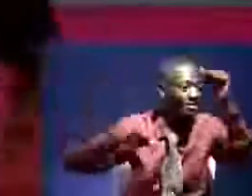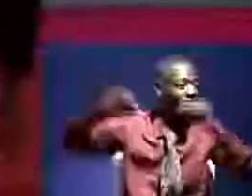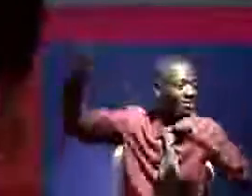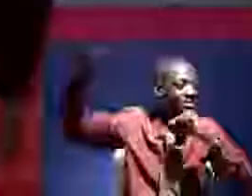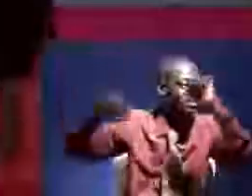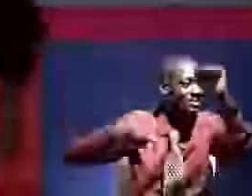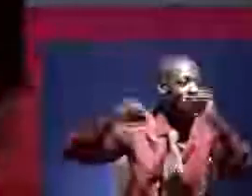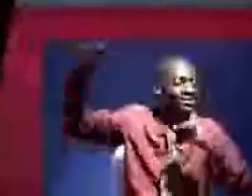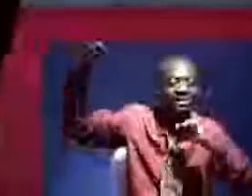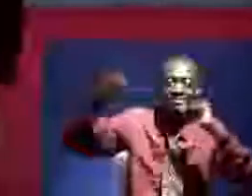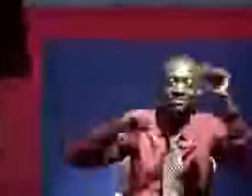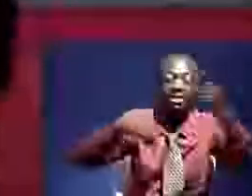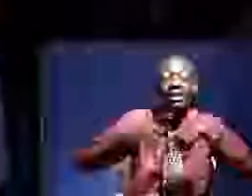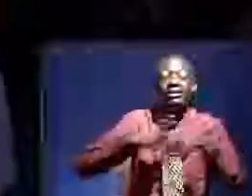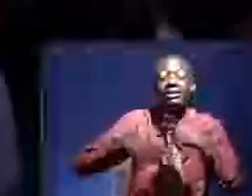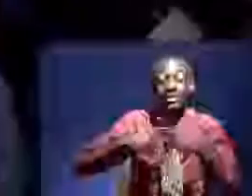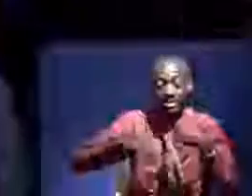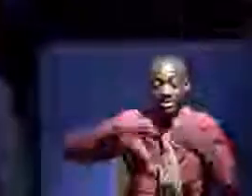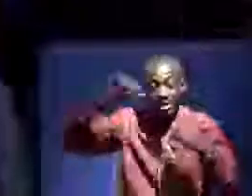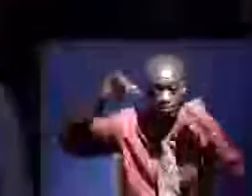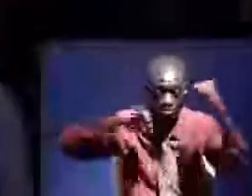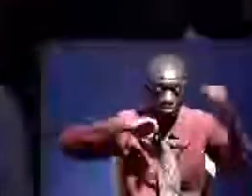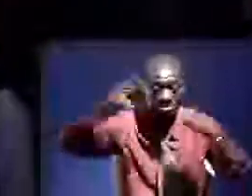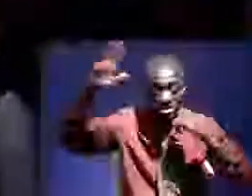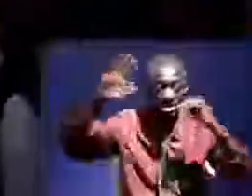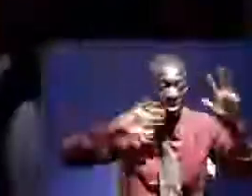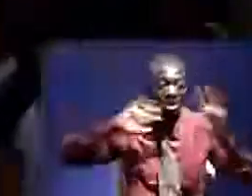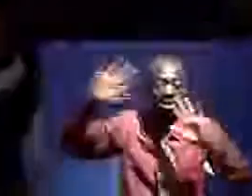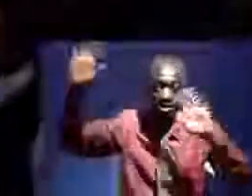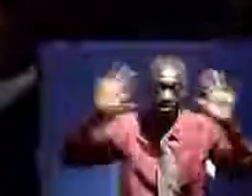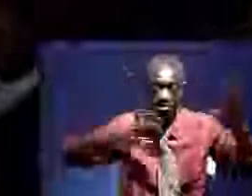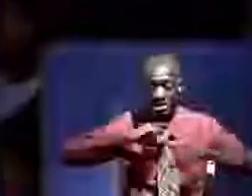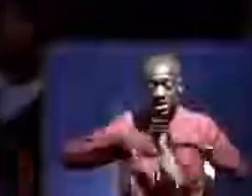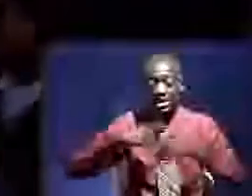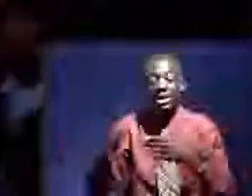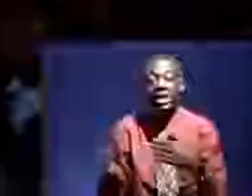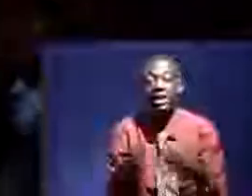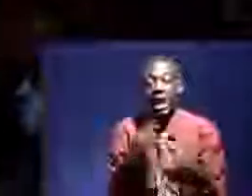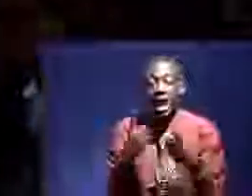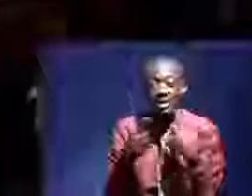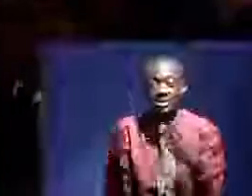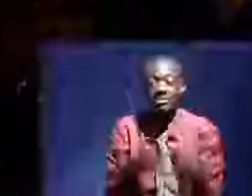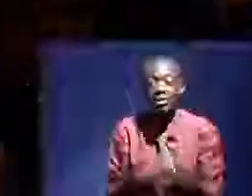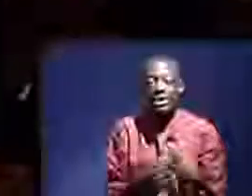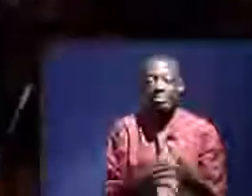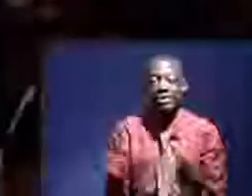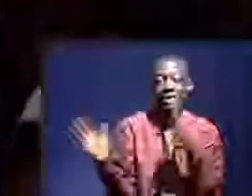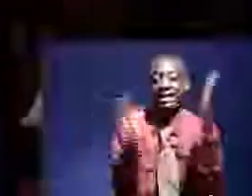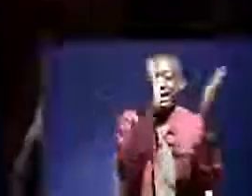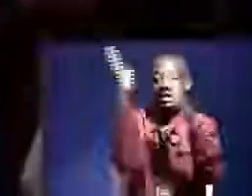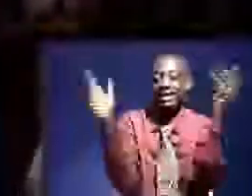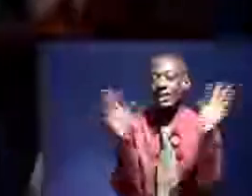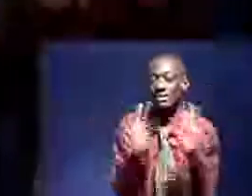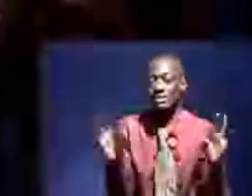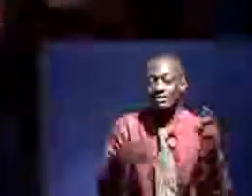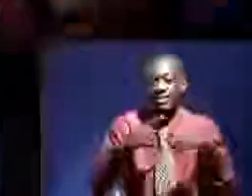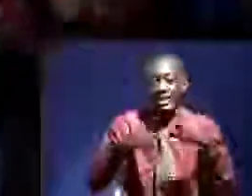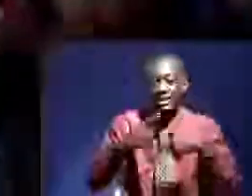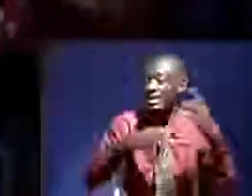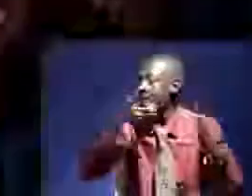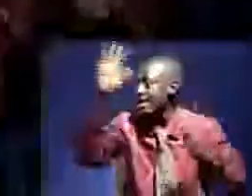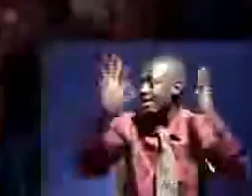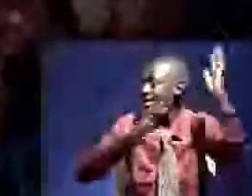little more. Rusha endelea. Come on, I know you can do it. Hewa safi, fanya hivyo. Let's go. Endelea,